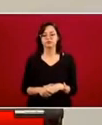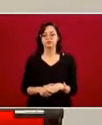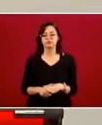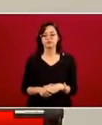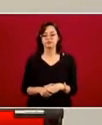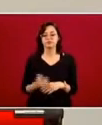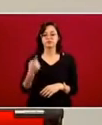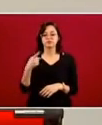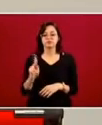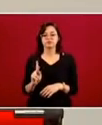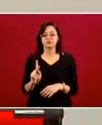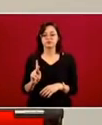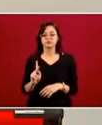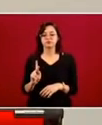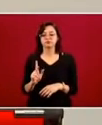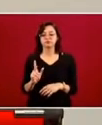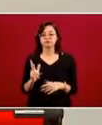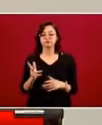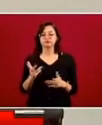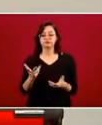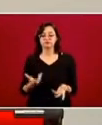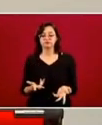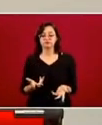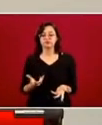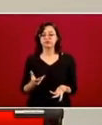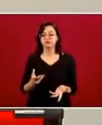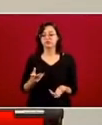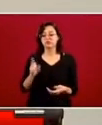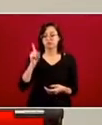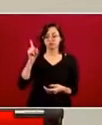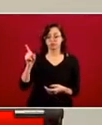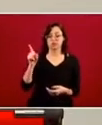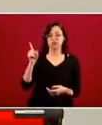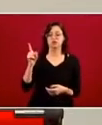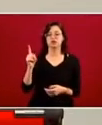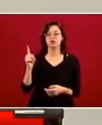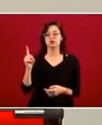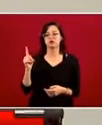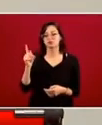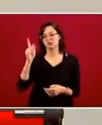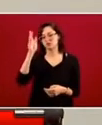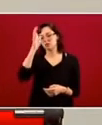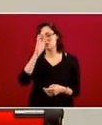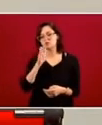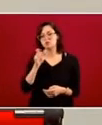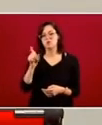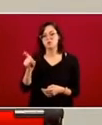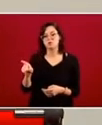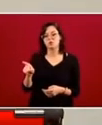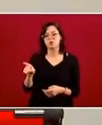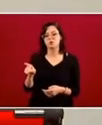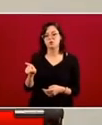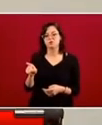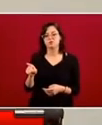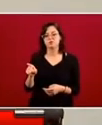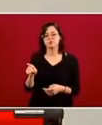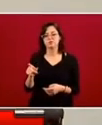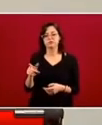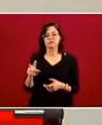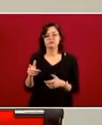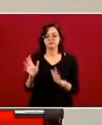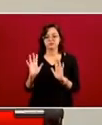of infected cases that were medical practitioners. And in Coahuila, what has happened, that today I talked about